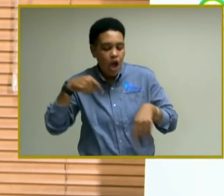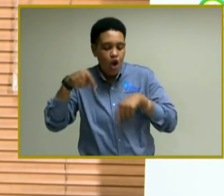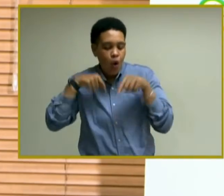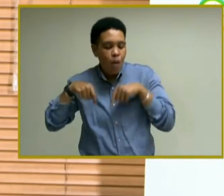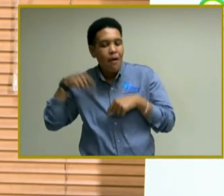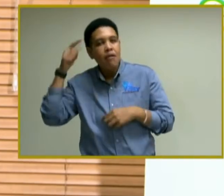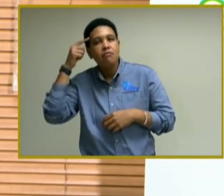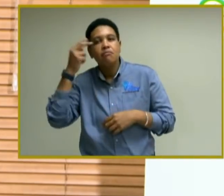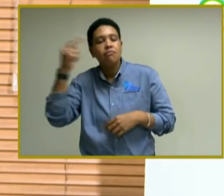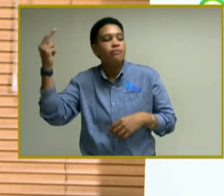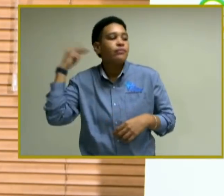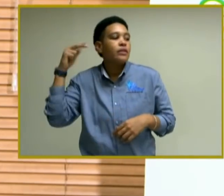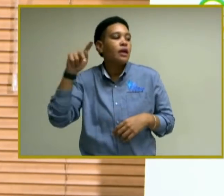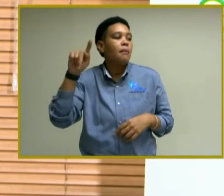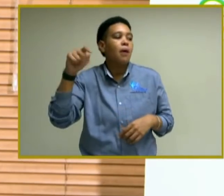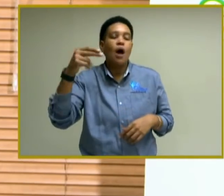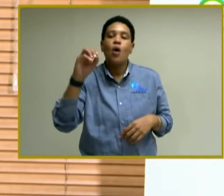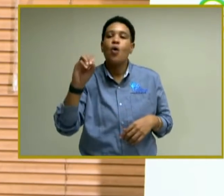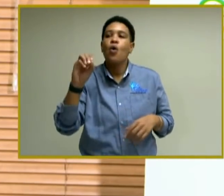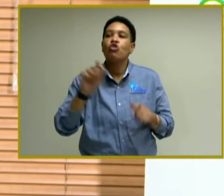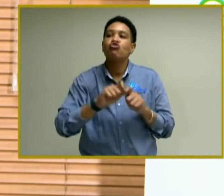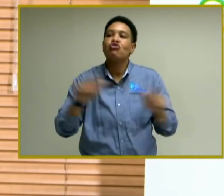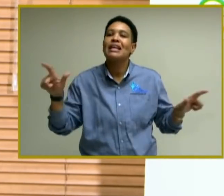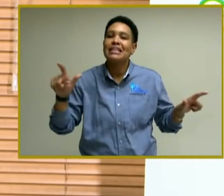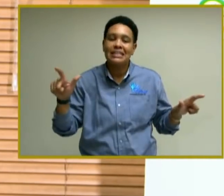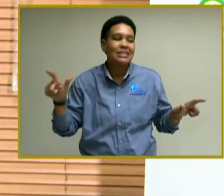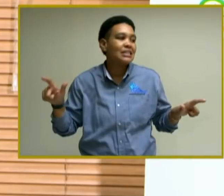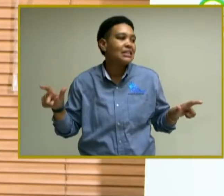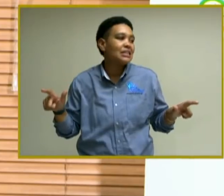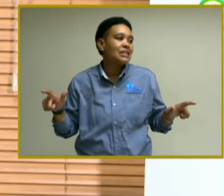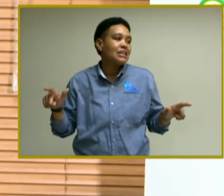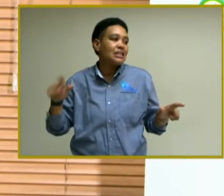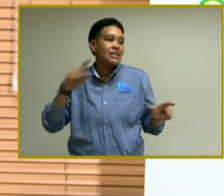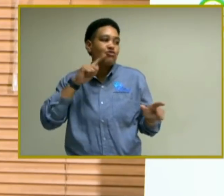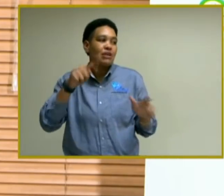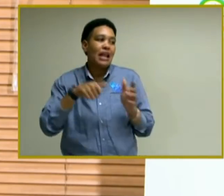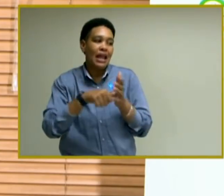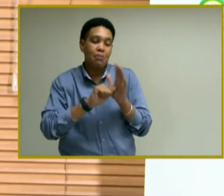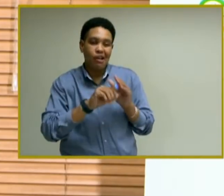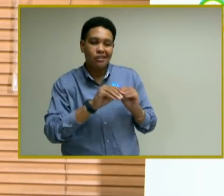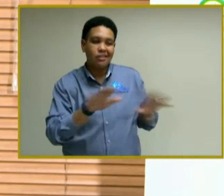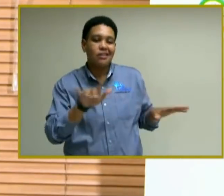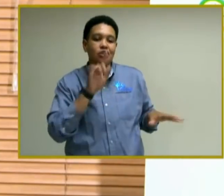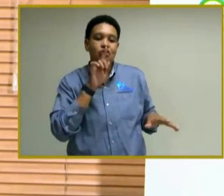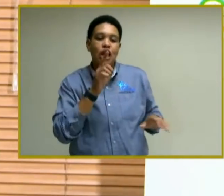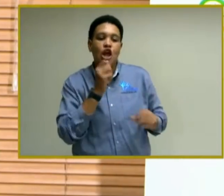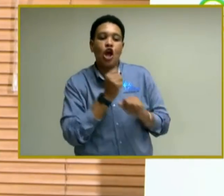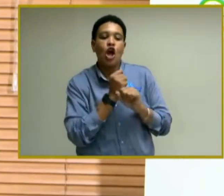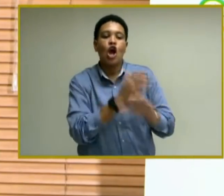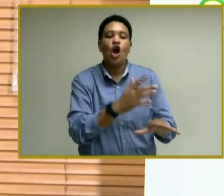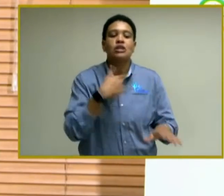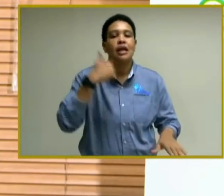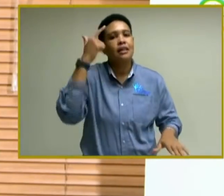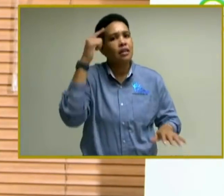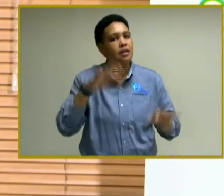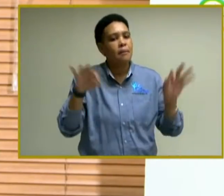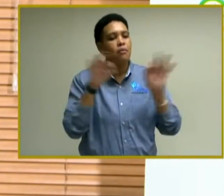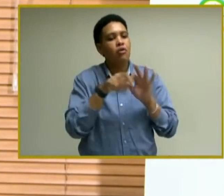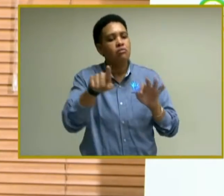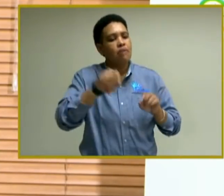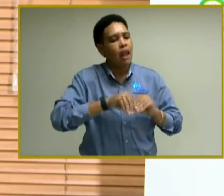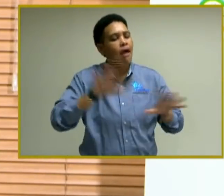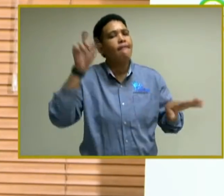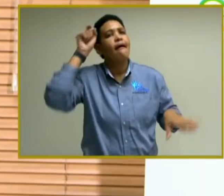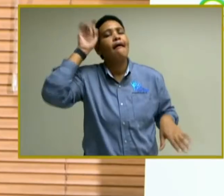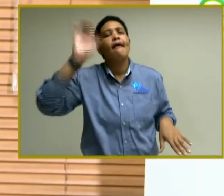therefore, to the PAHO release, because there is an impression that is created, which I think is important for us to